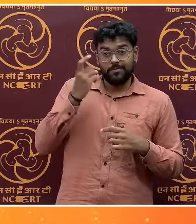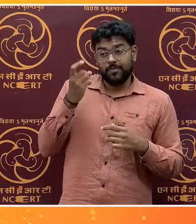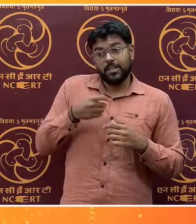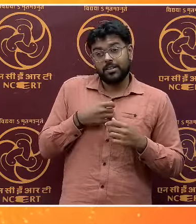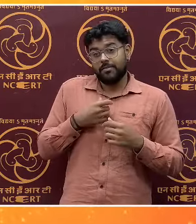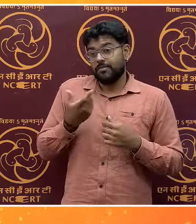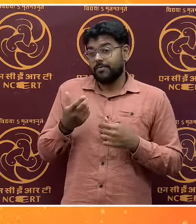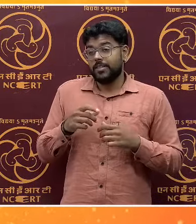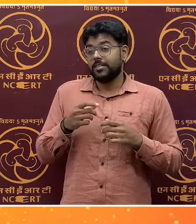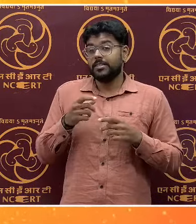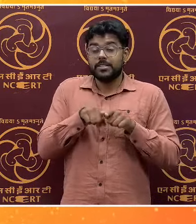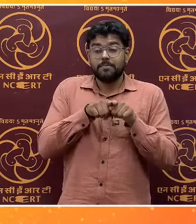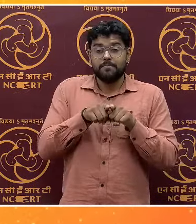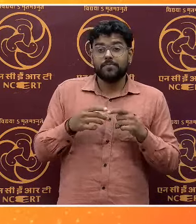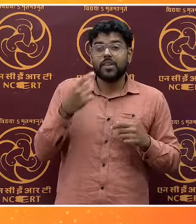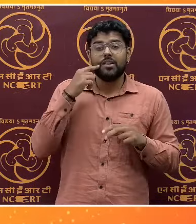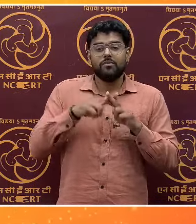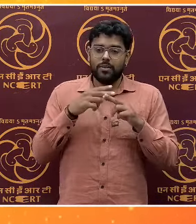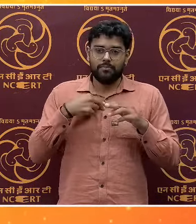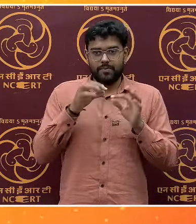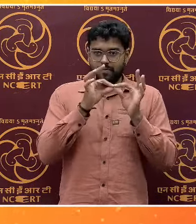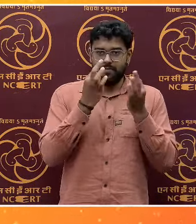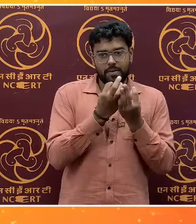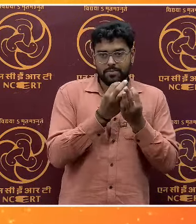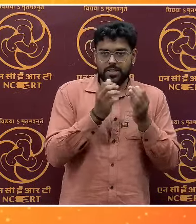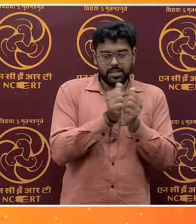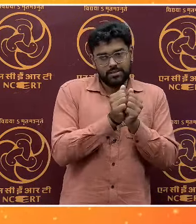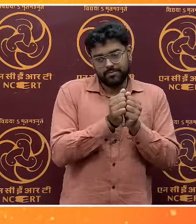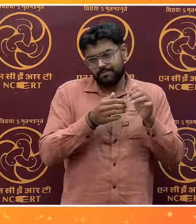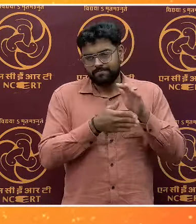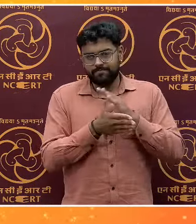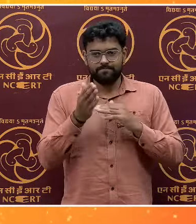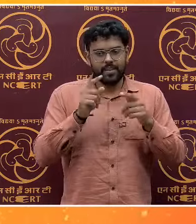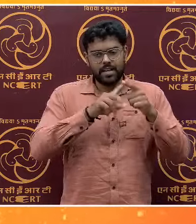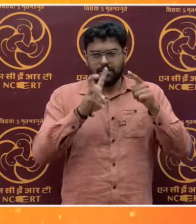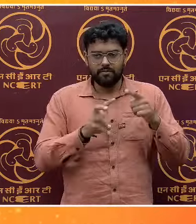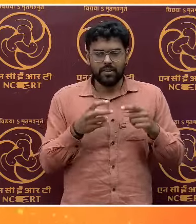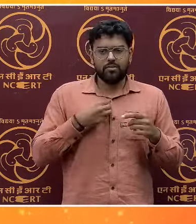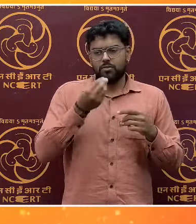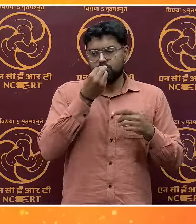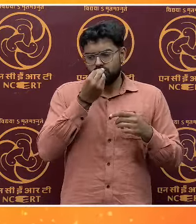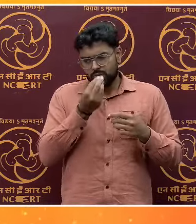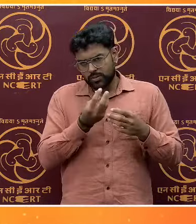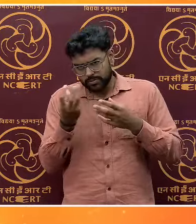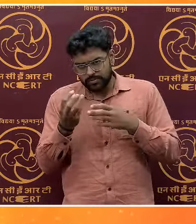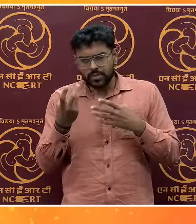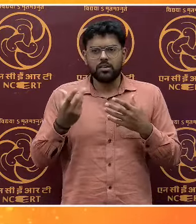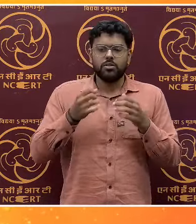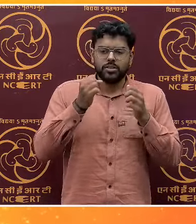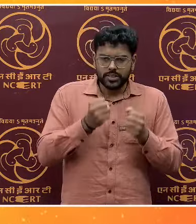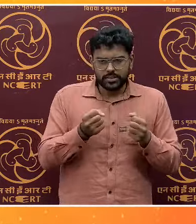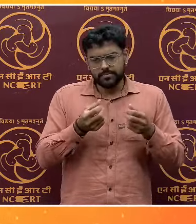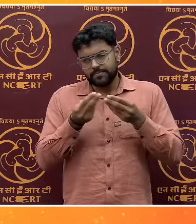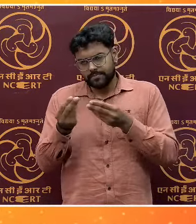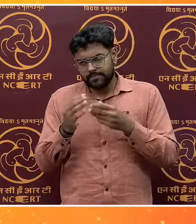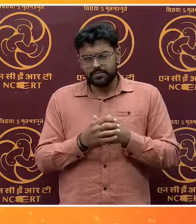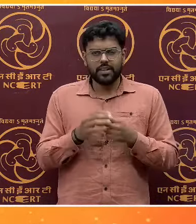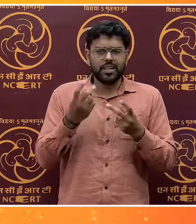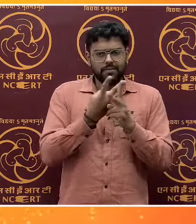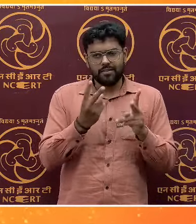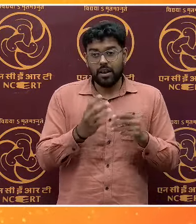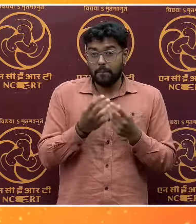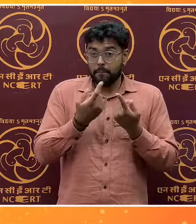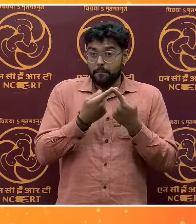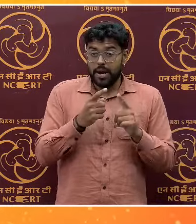classic example. If we are traveling with our own parents, we will offer them seats and Yeah, eatables, and we and will we offer just them care comfort. about them, Yes, but